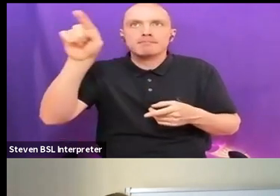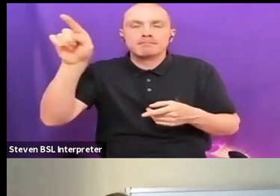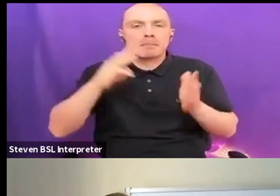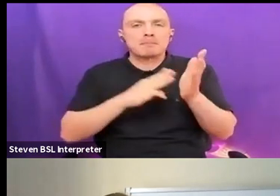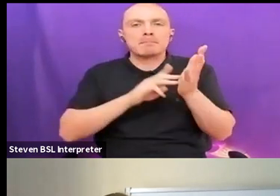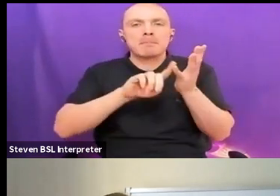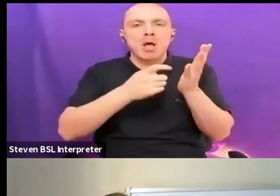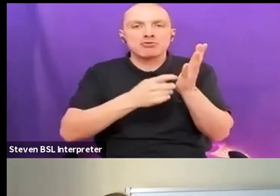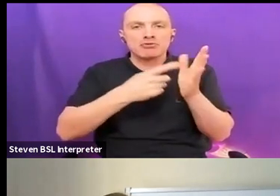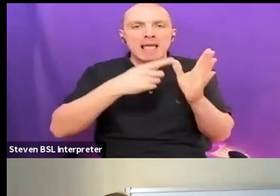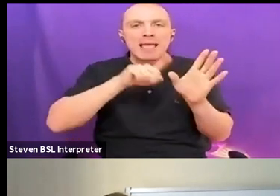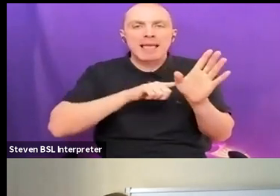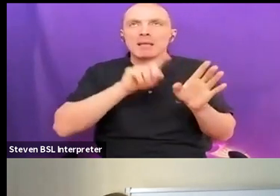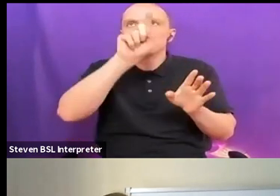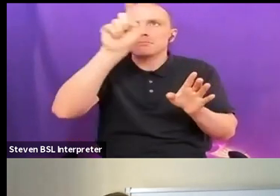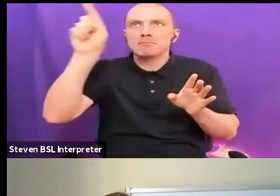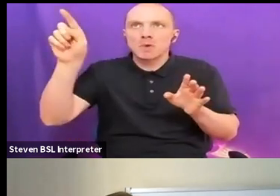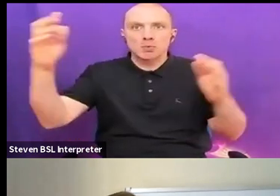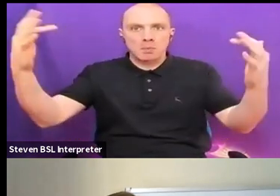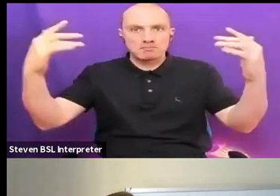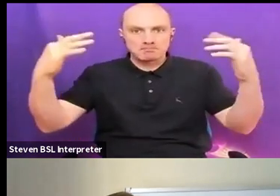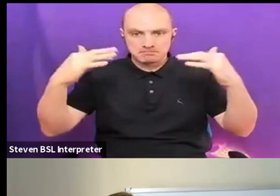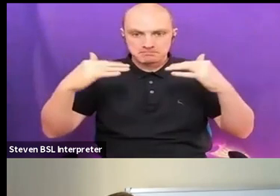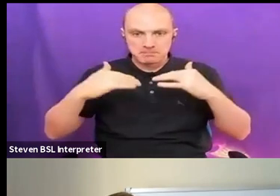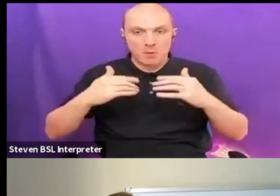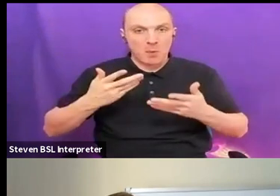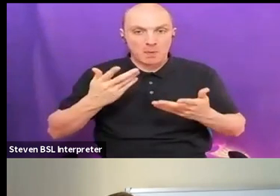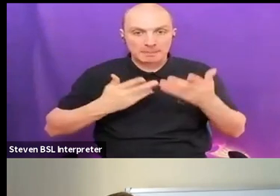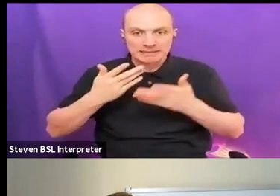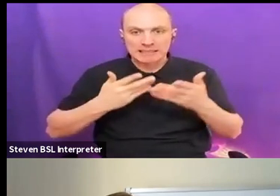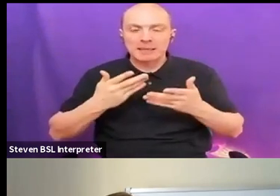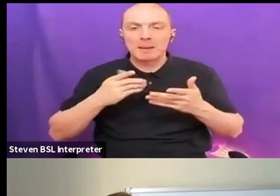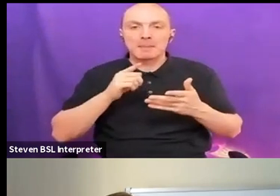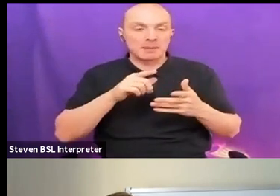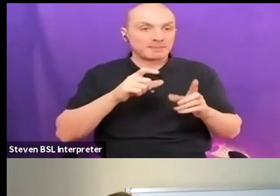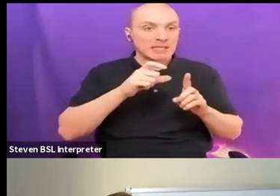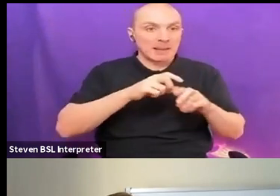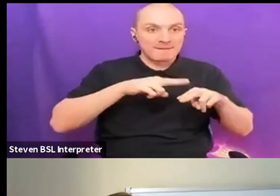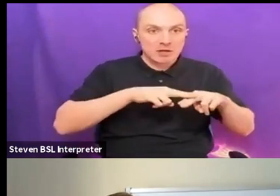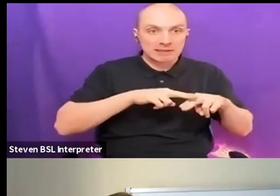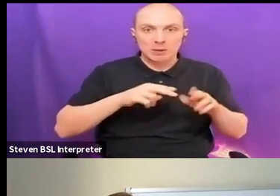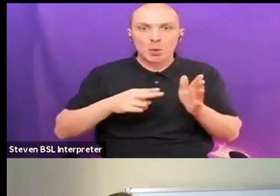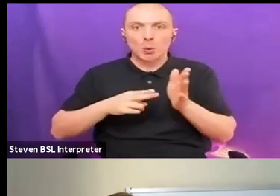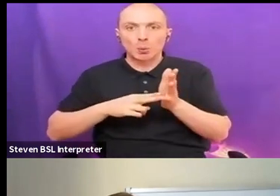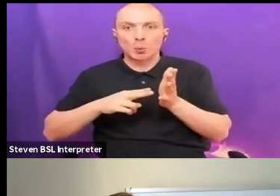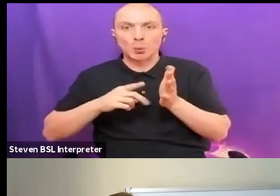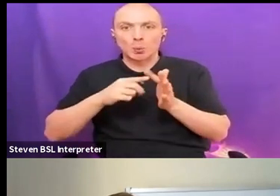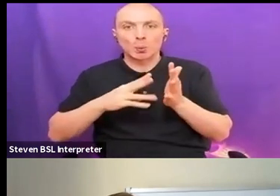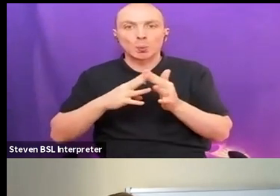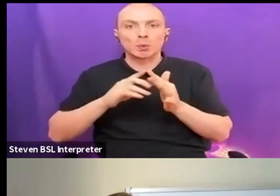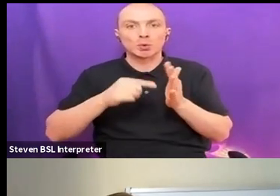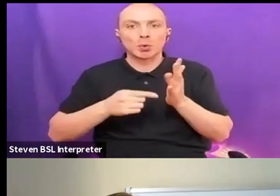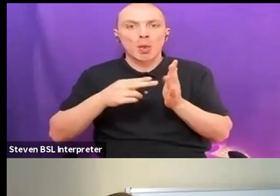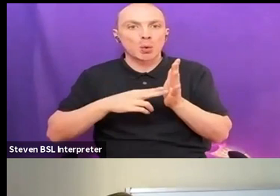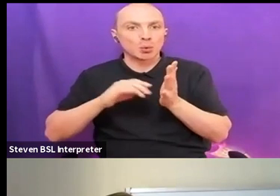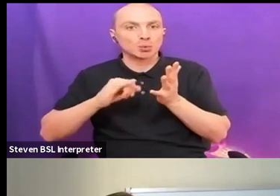and services. In a smaller place like Dumfries or Newton Stewart or somewhere like that, the same may apply. You may need people coming from 30 or